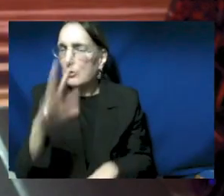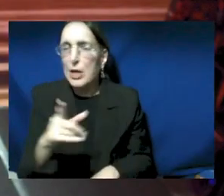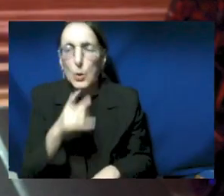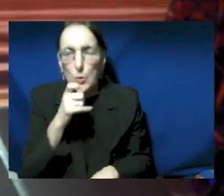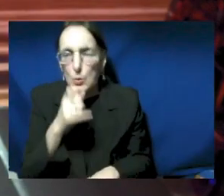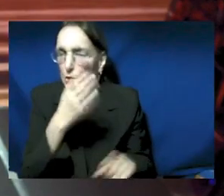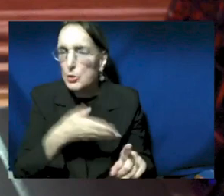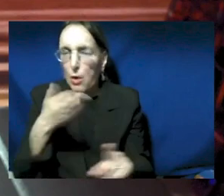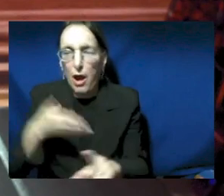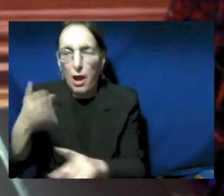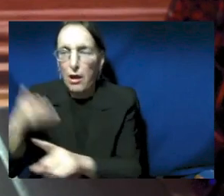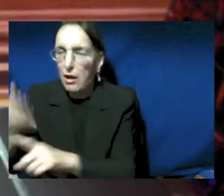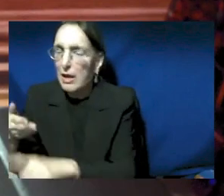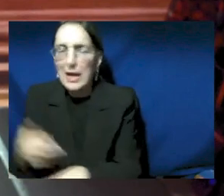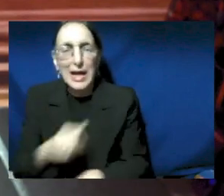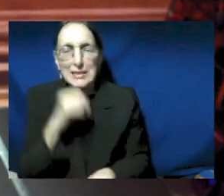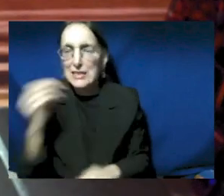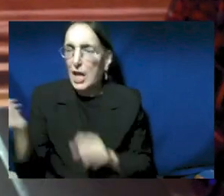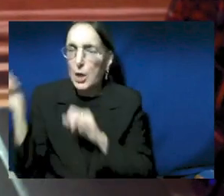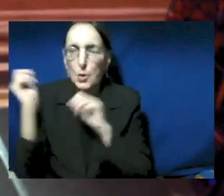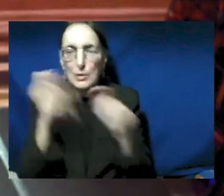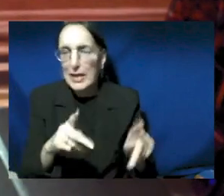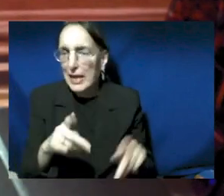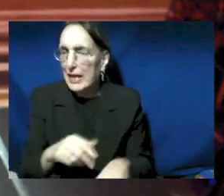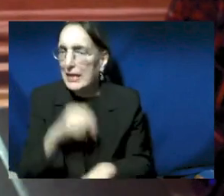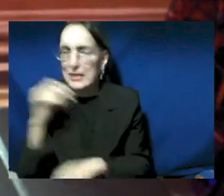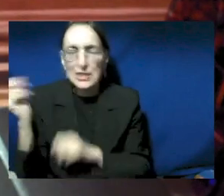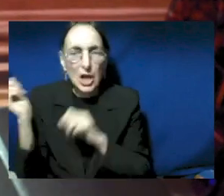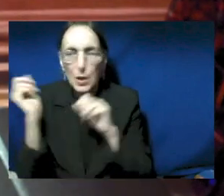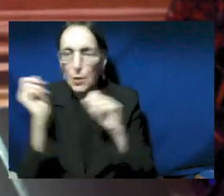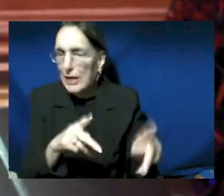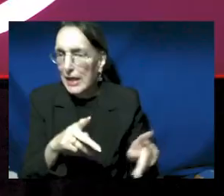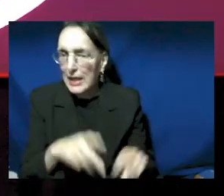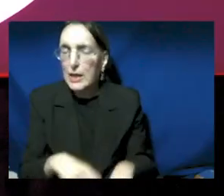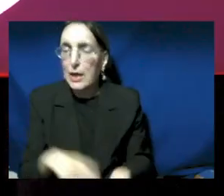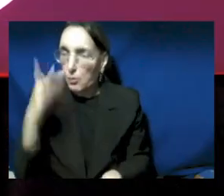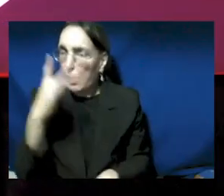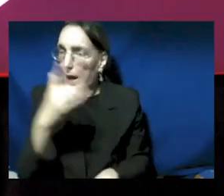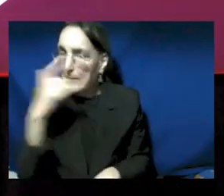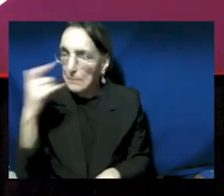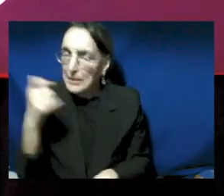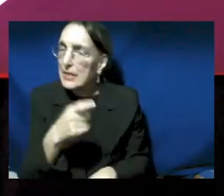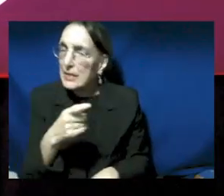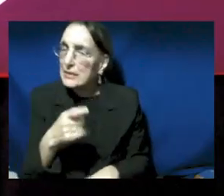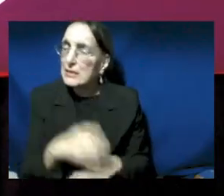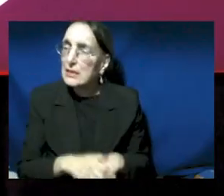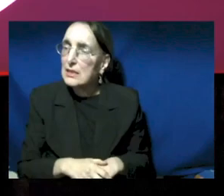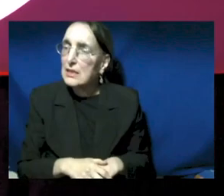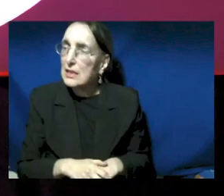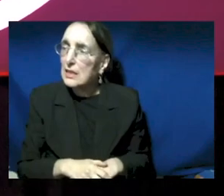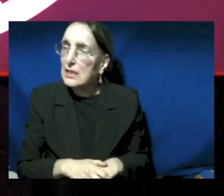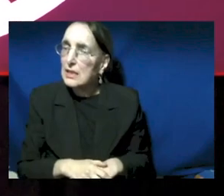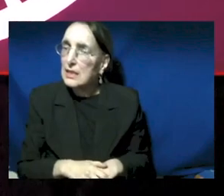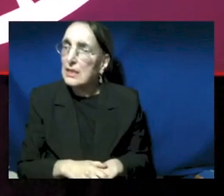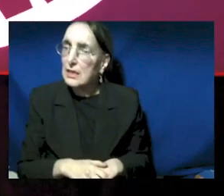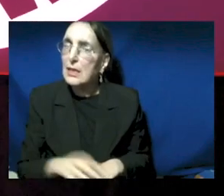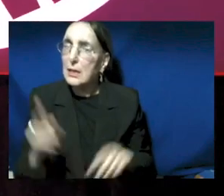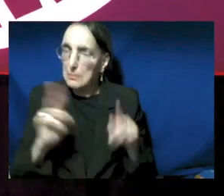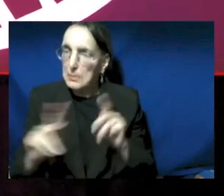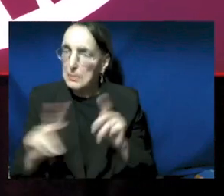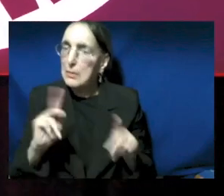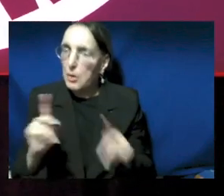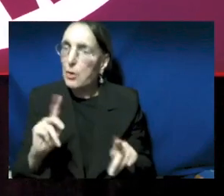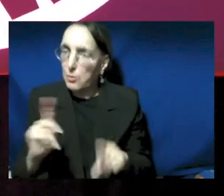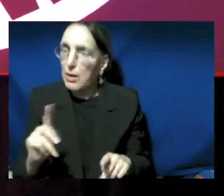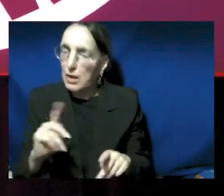not okay. It is not okay. Because just as they come for me, they will come for you. And